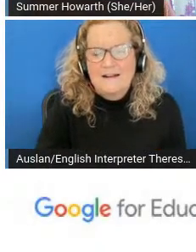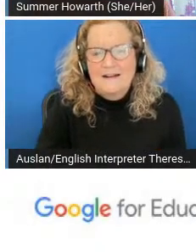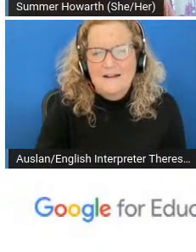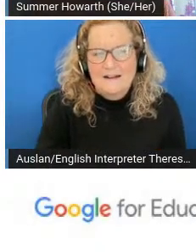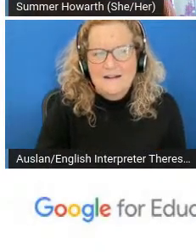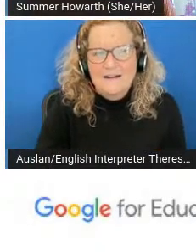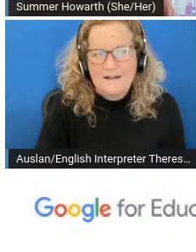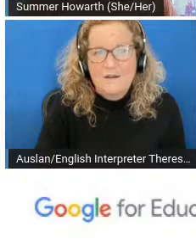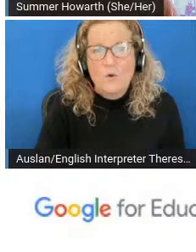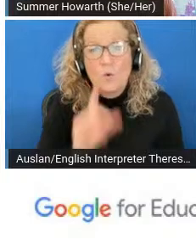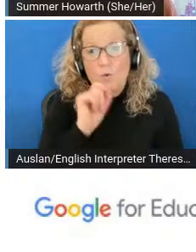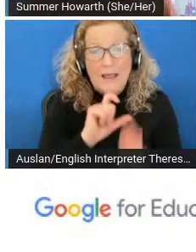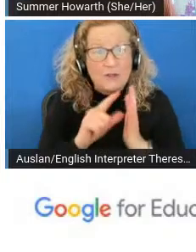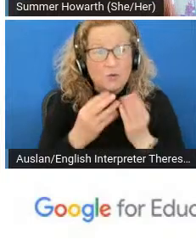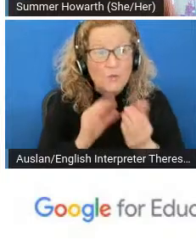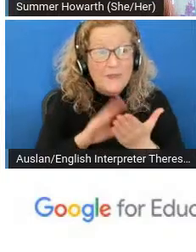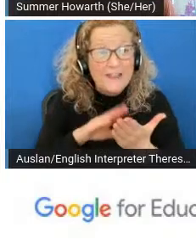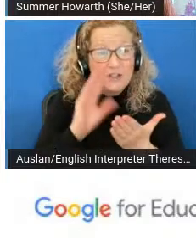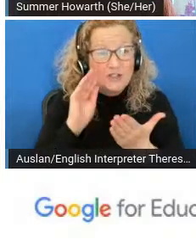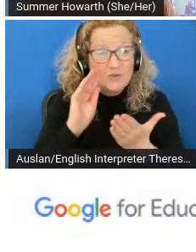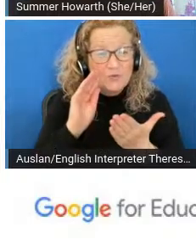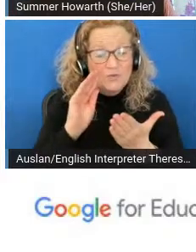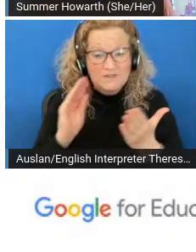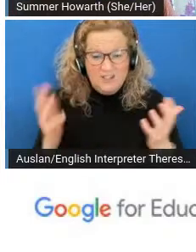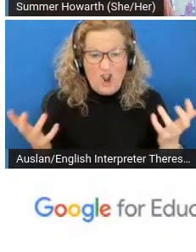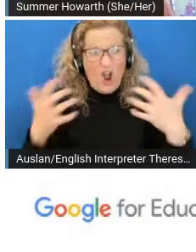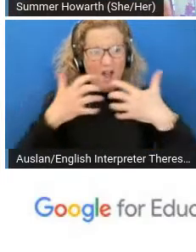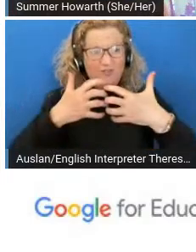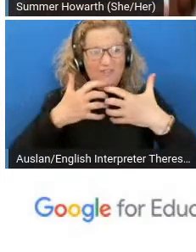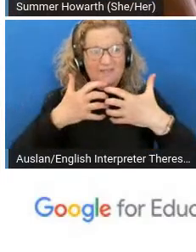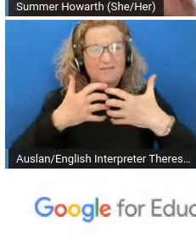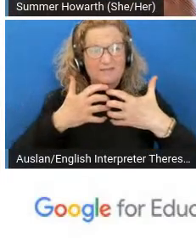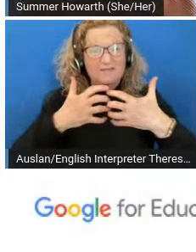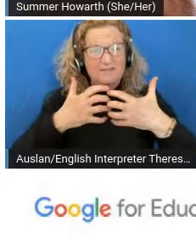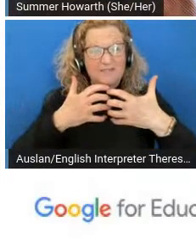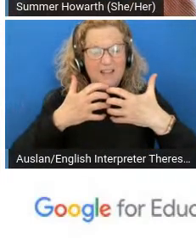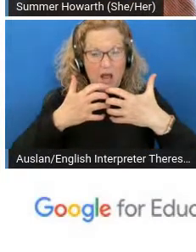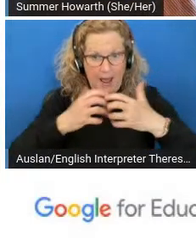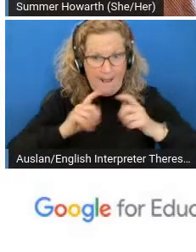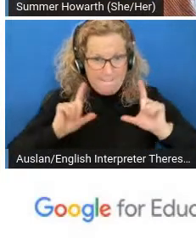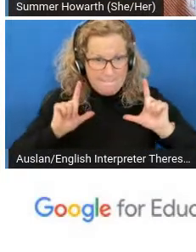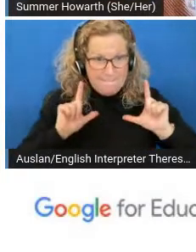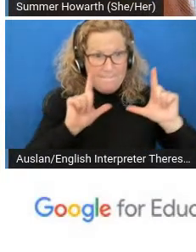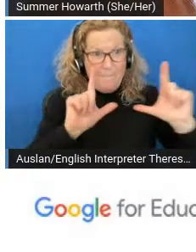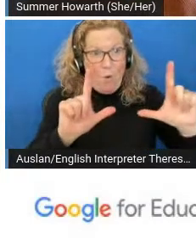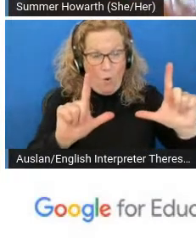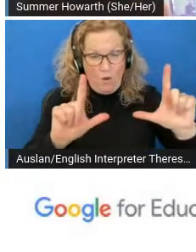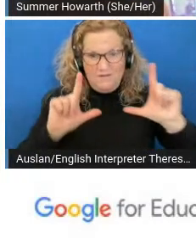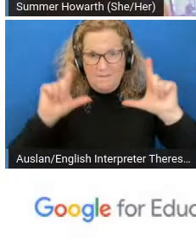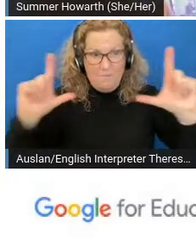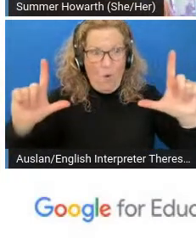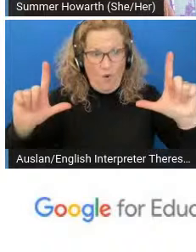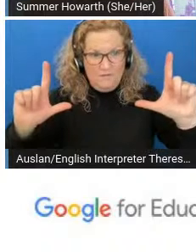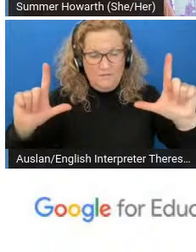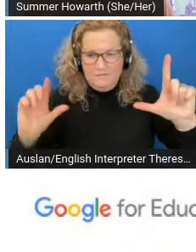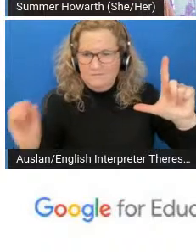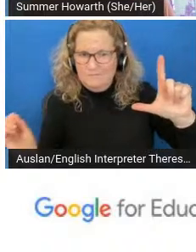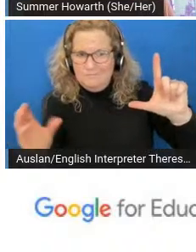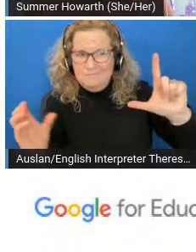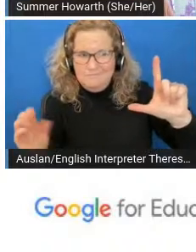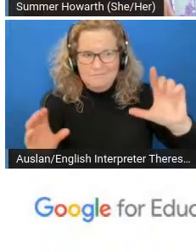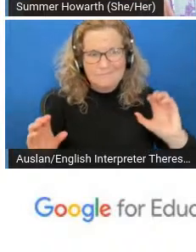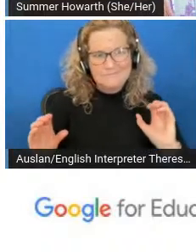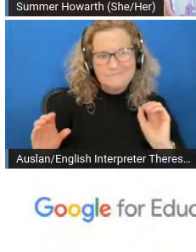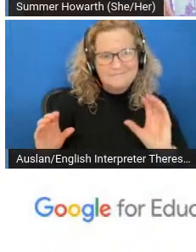with kids in a hybrid fashion. Just pushing out the board, using the background, which will give you from the thinking canvases,